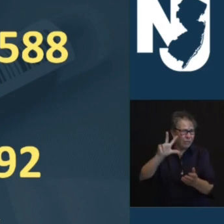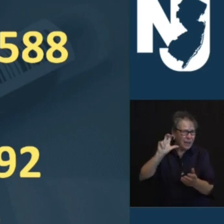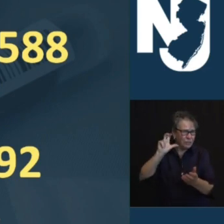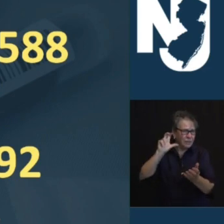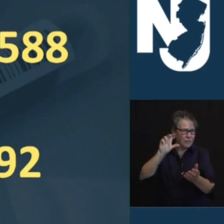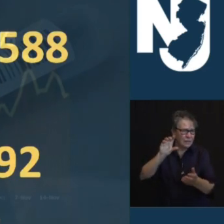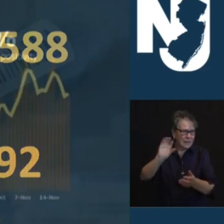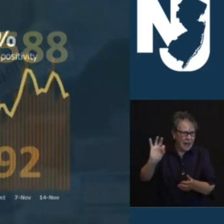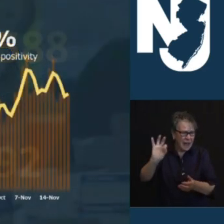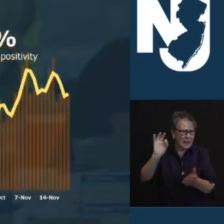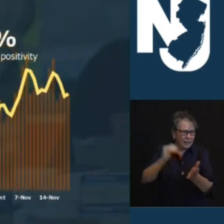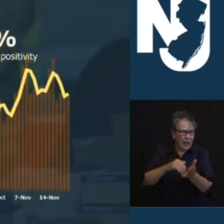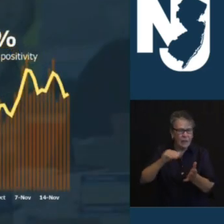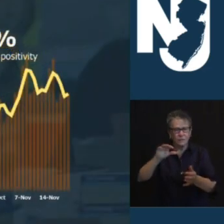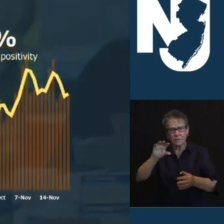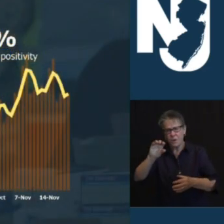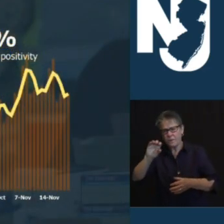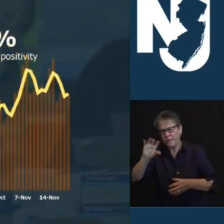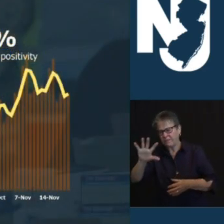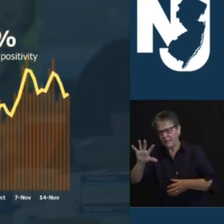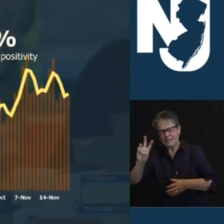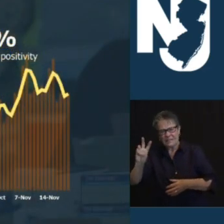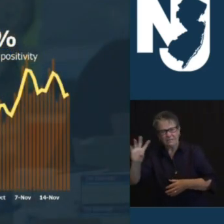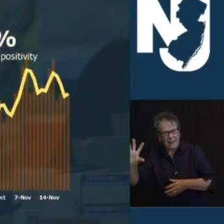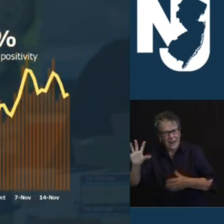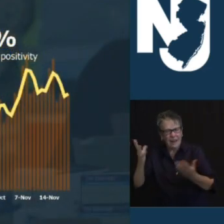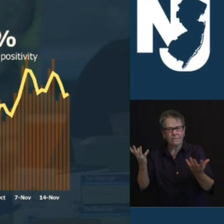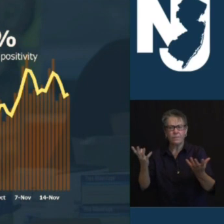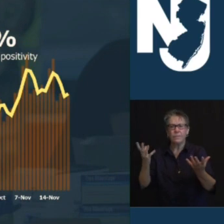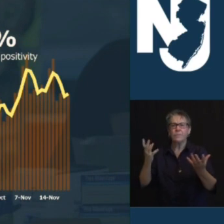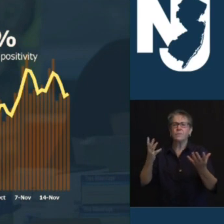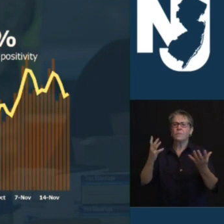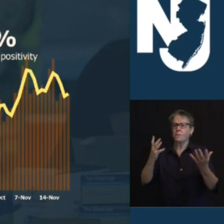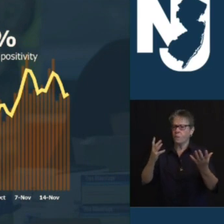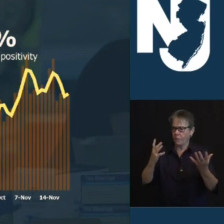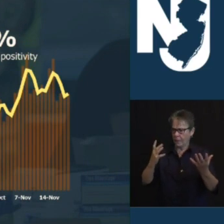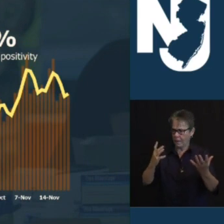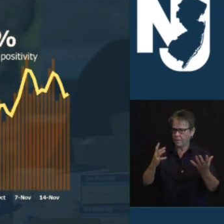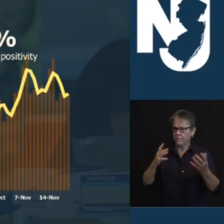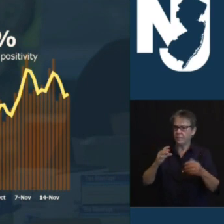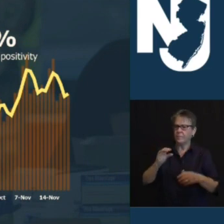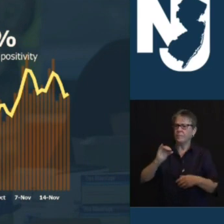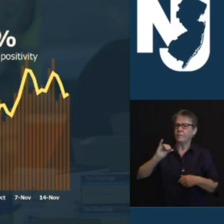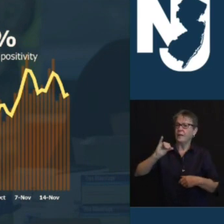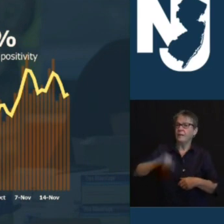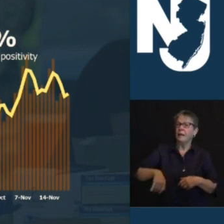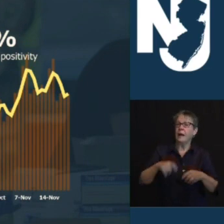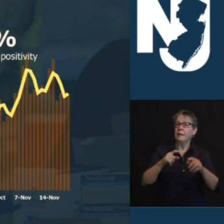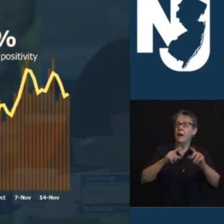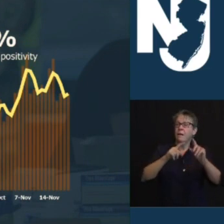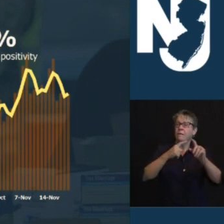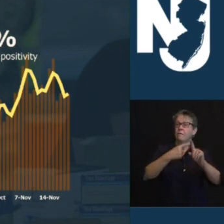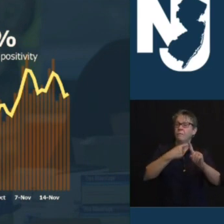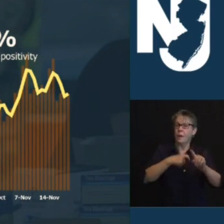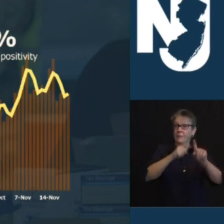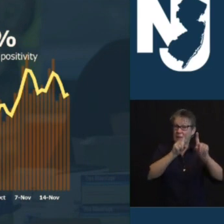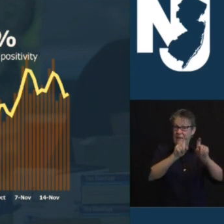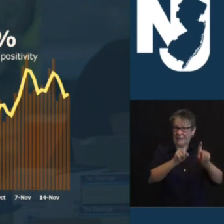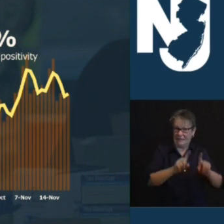309,588. The positivity for all PCR tests recorded on Thursday, November 19, was